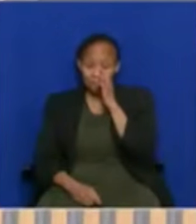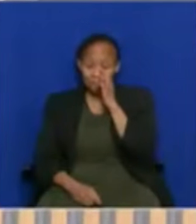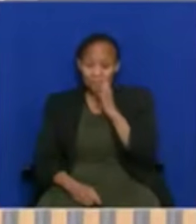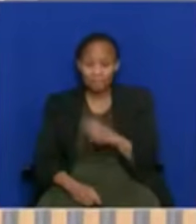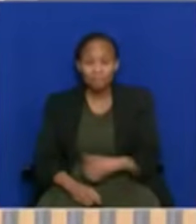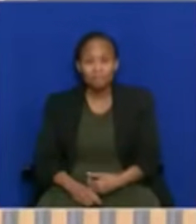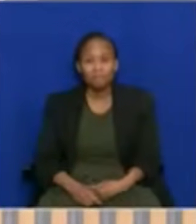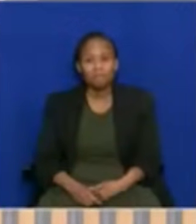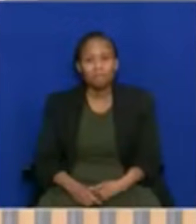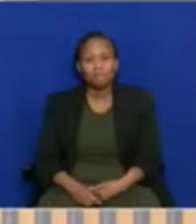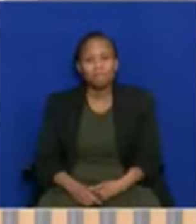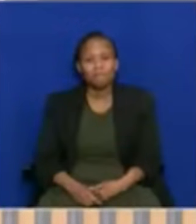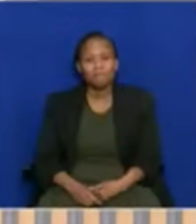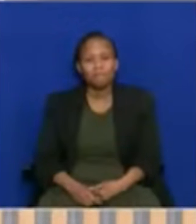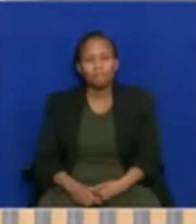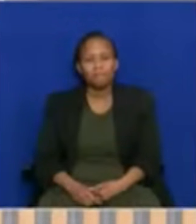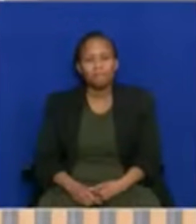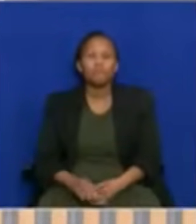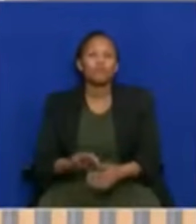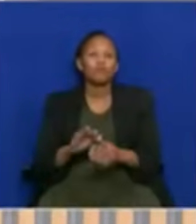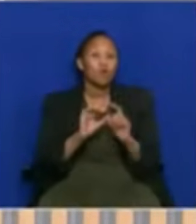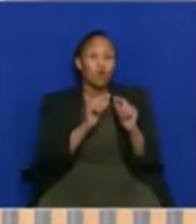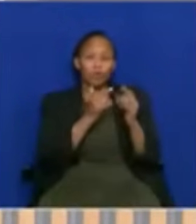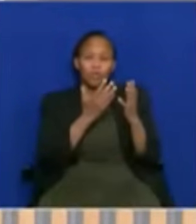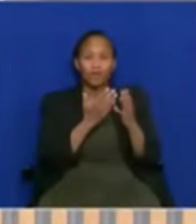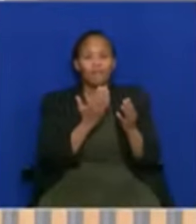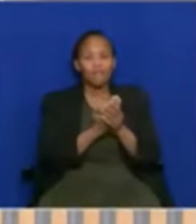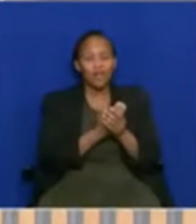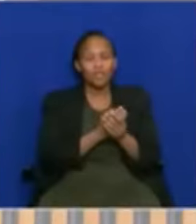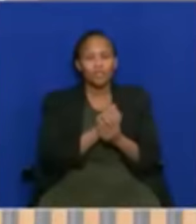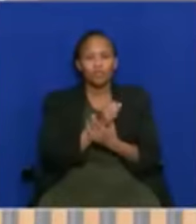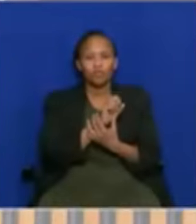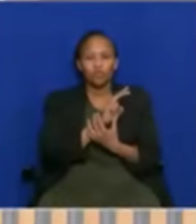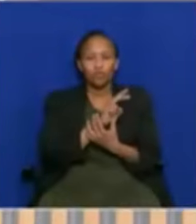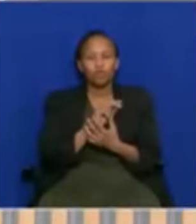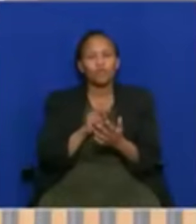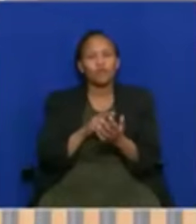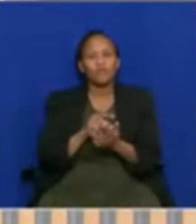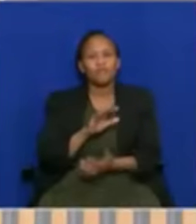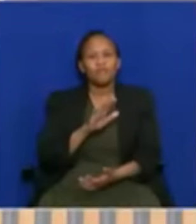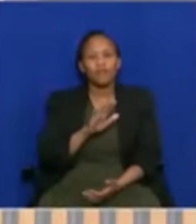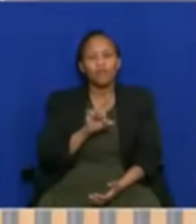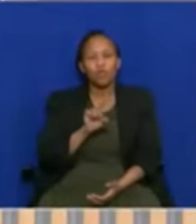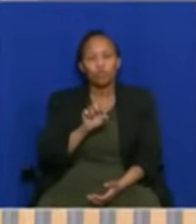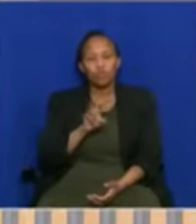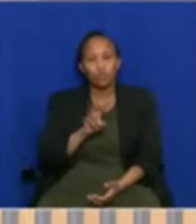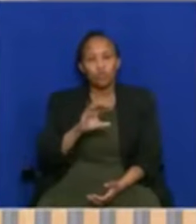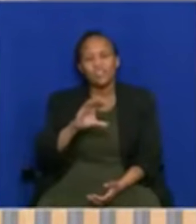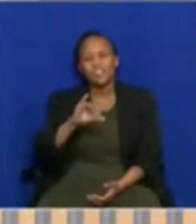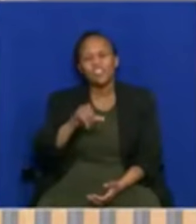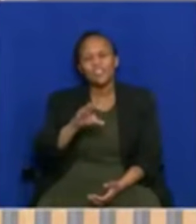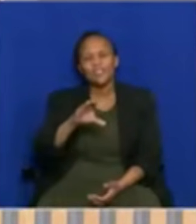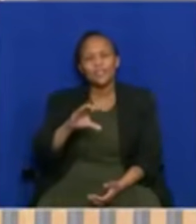Commissioner, that's file 2, page 512, CJC 373.